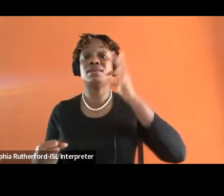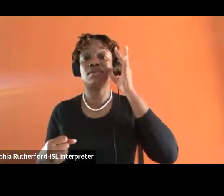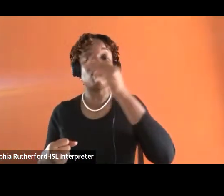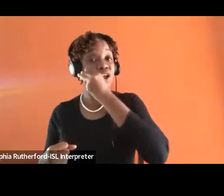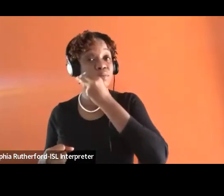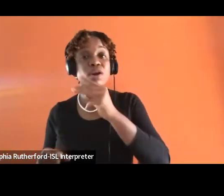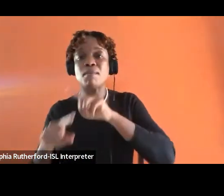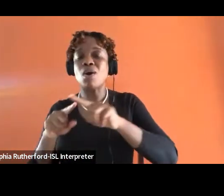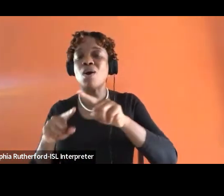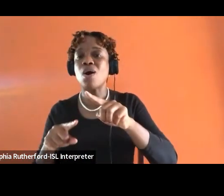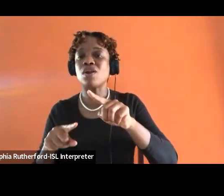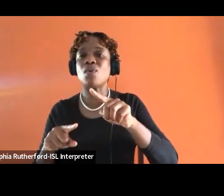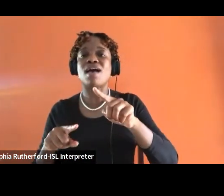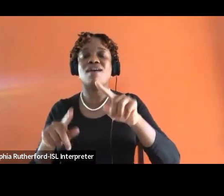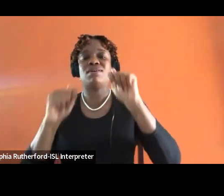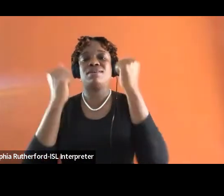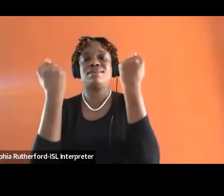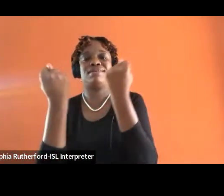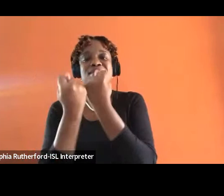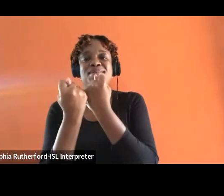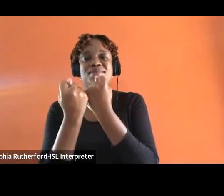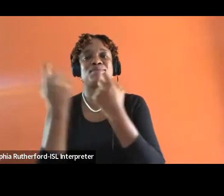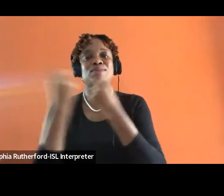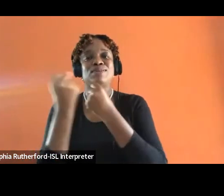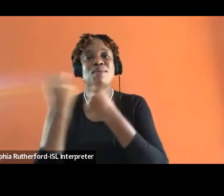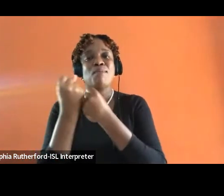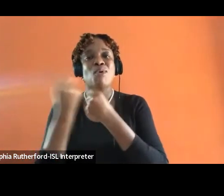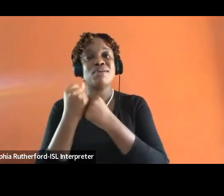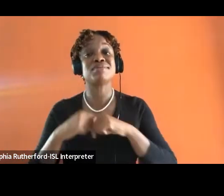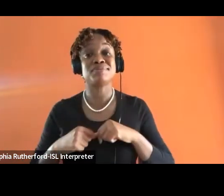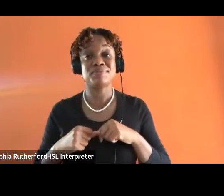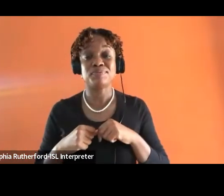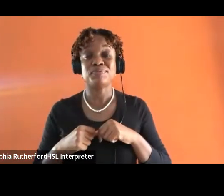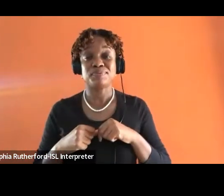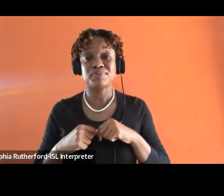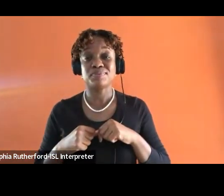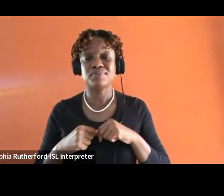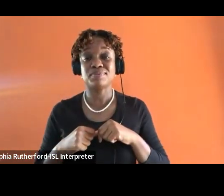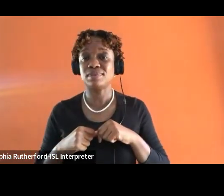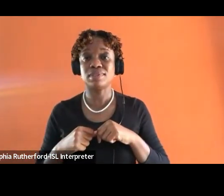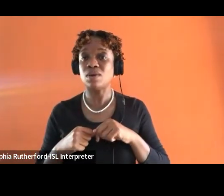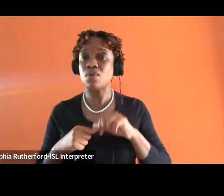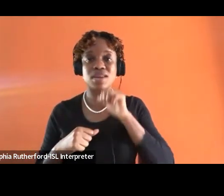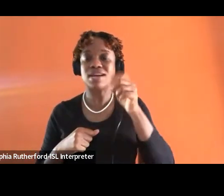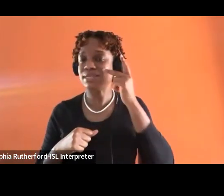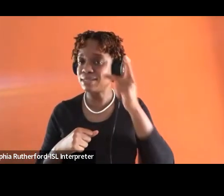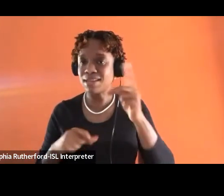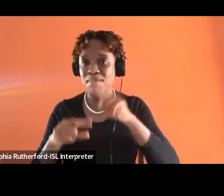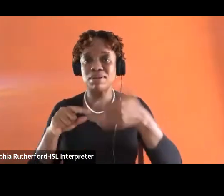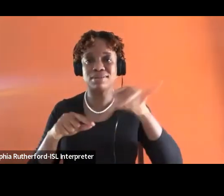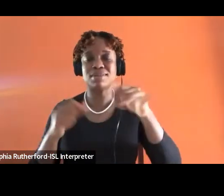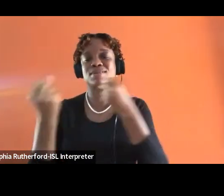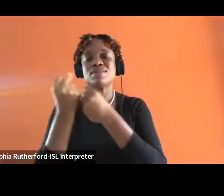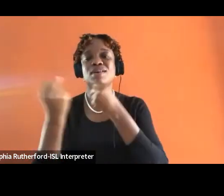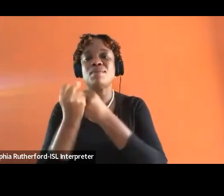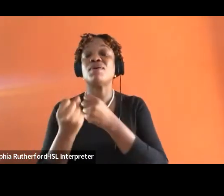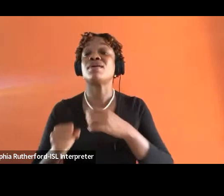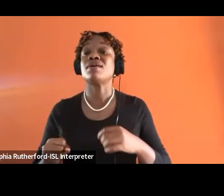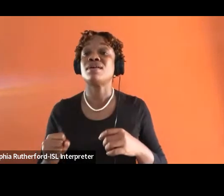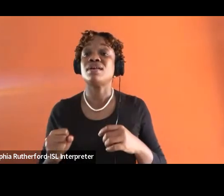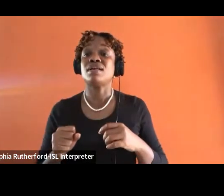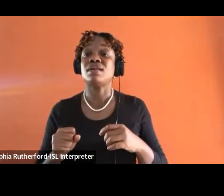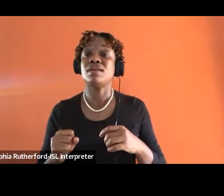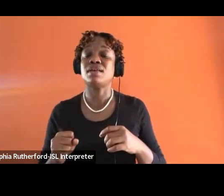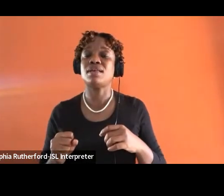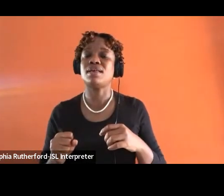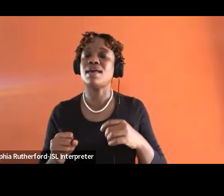team, and we want to thank you all. And we're happy that at least we were able to engage at least a member